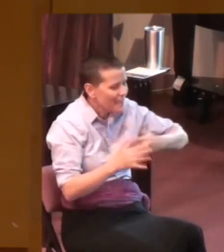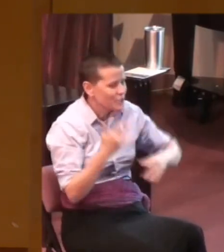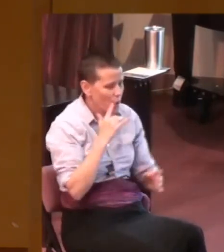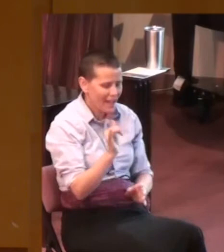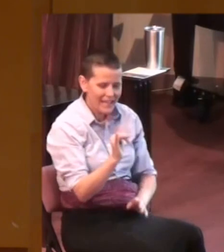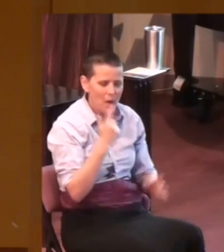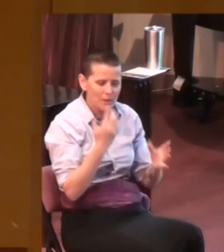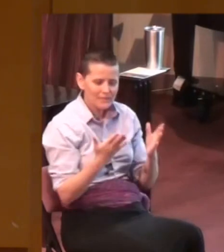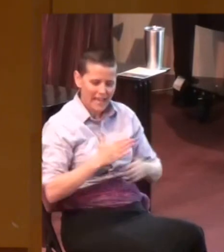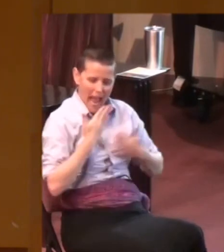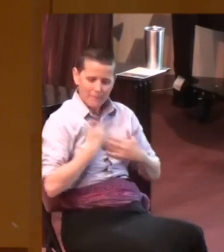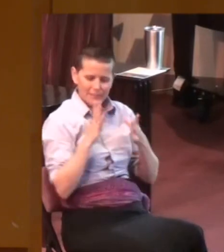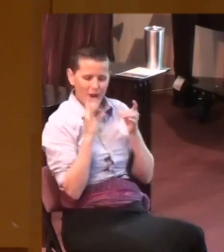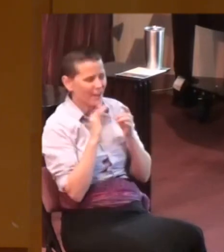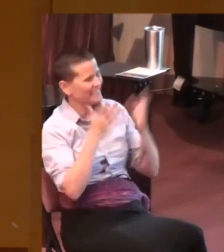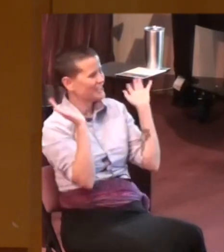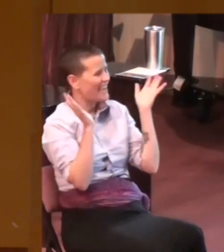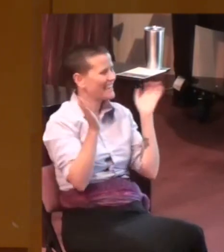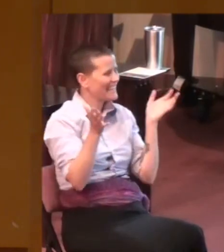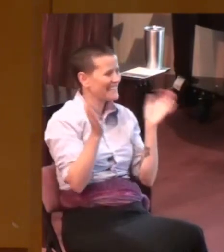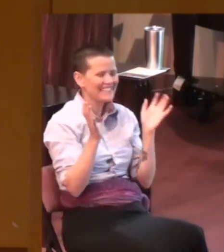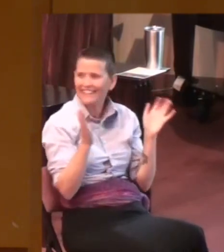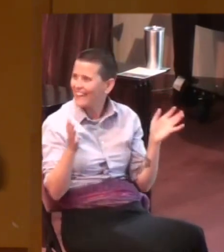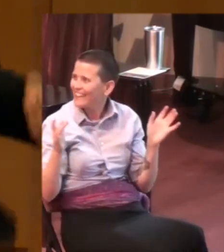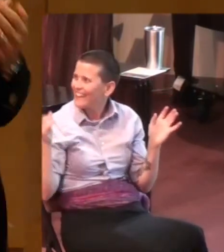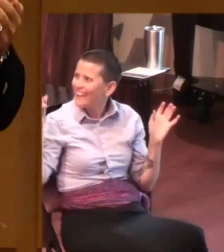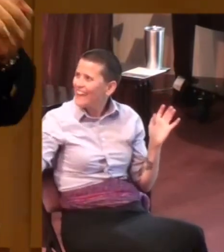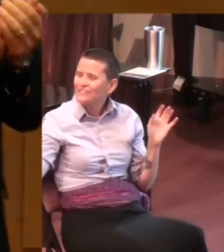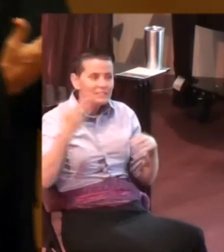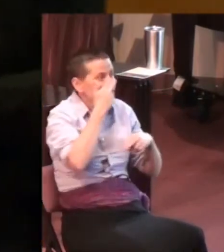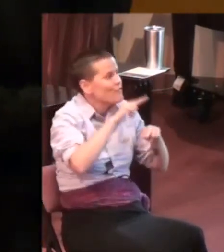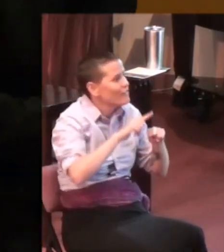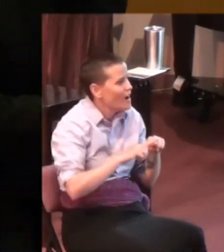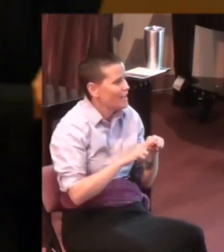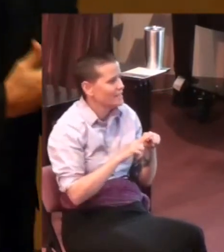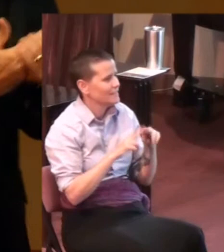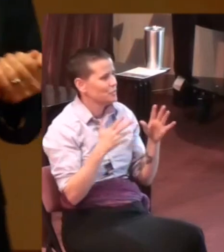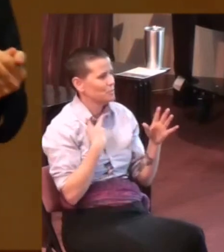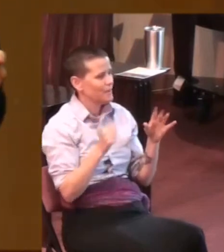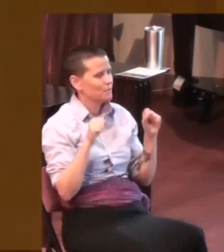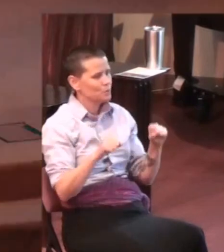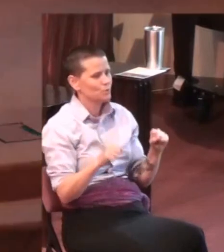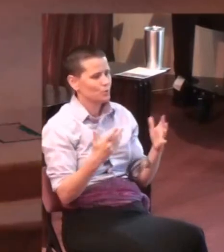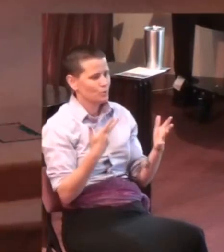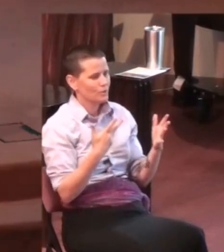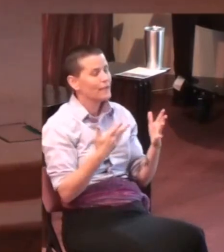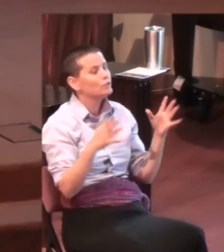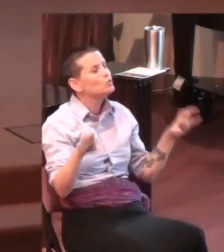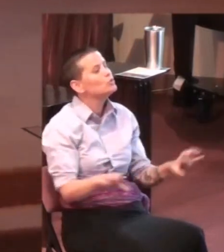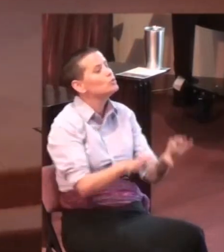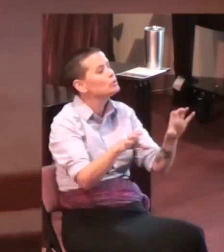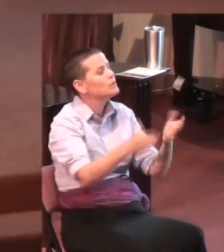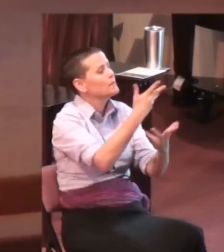Howard, and he's so happy. And I'm like, oh. But it's just fun to be able to do something together in community. But